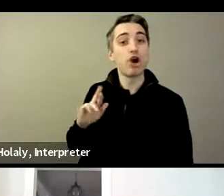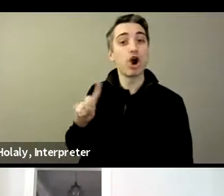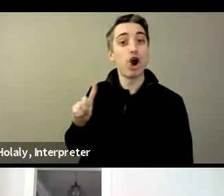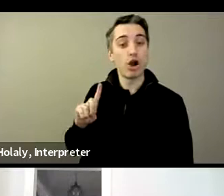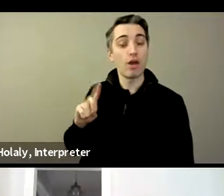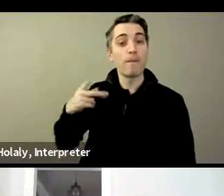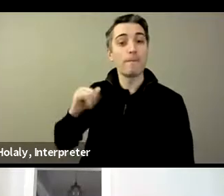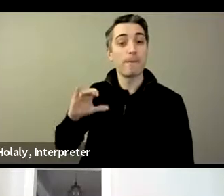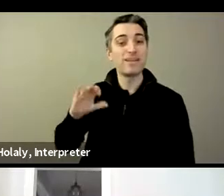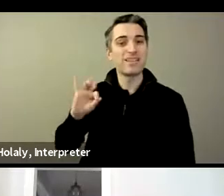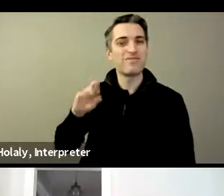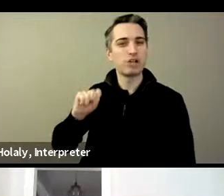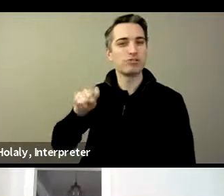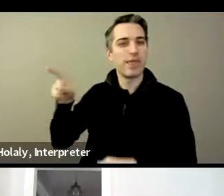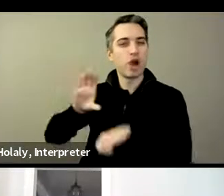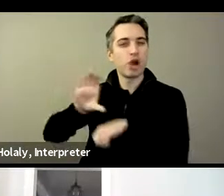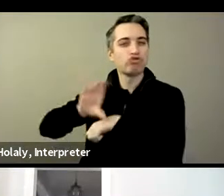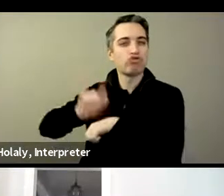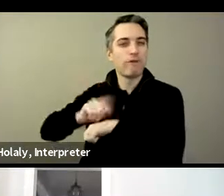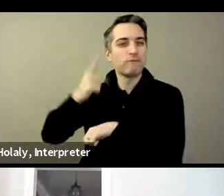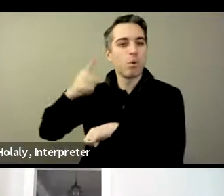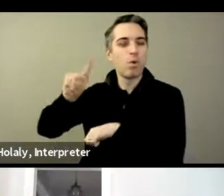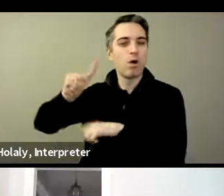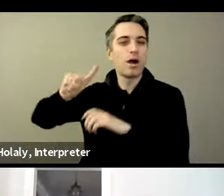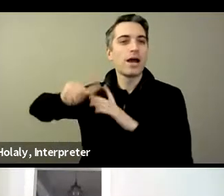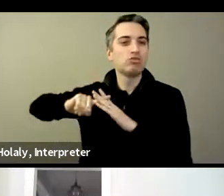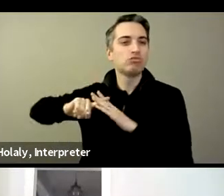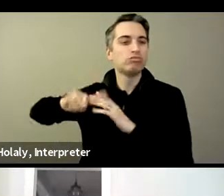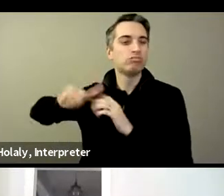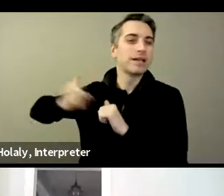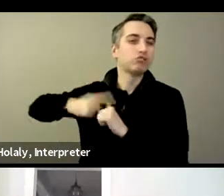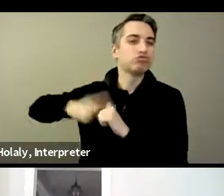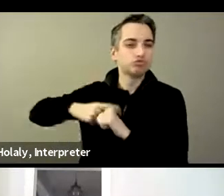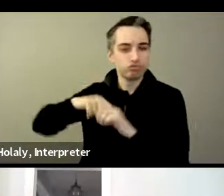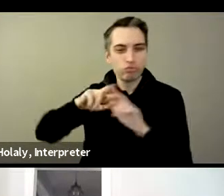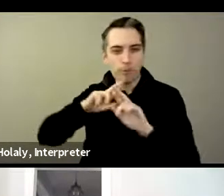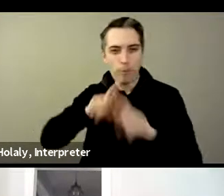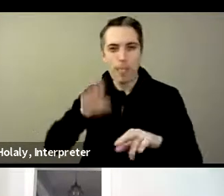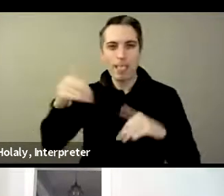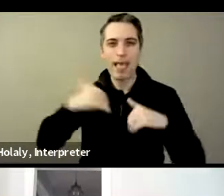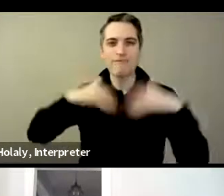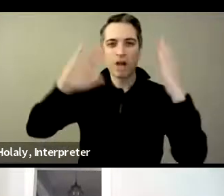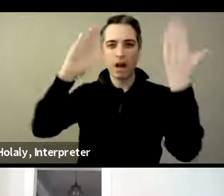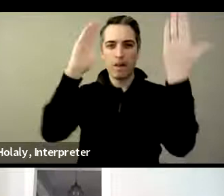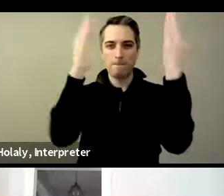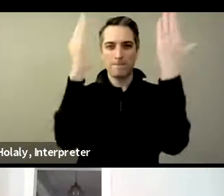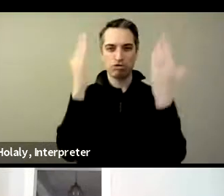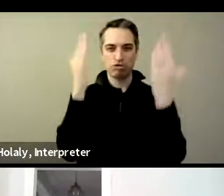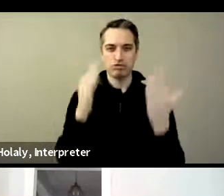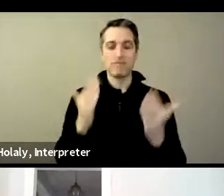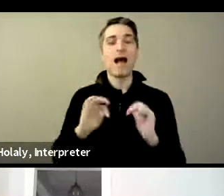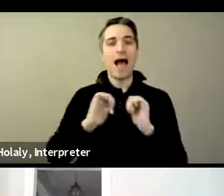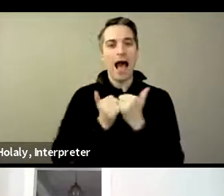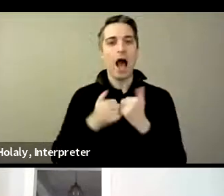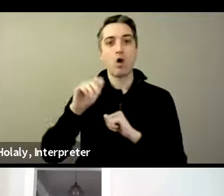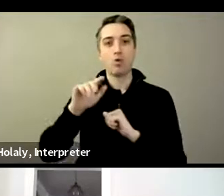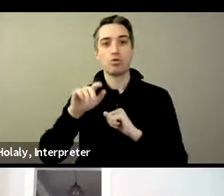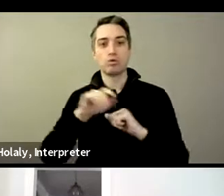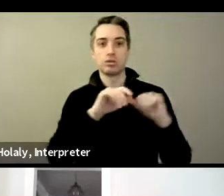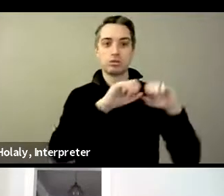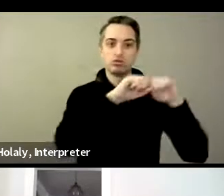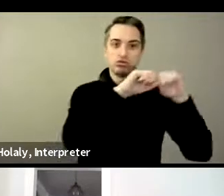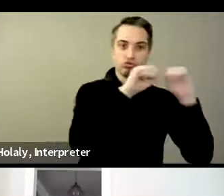on the original report. They will provide the commission with a comparative analysis of school funding structures and